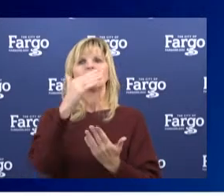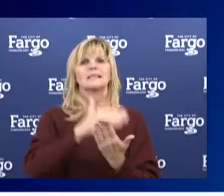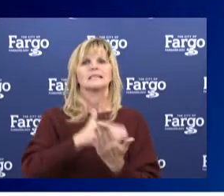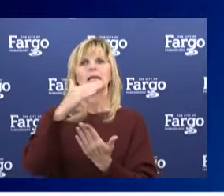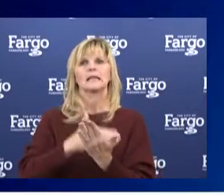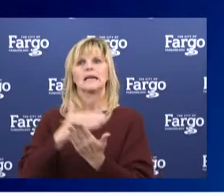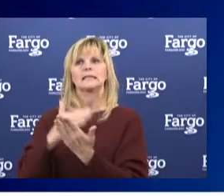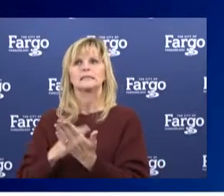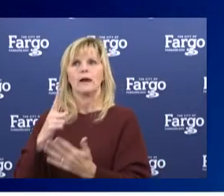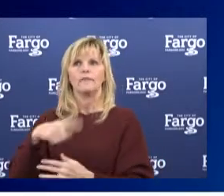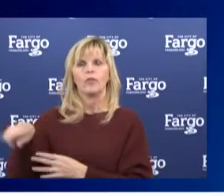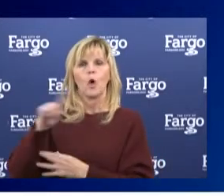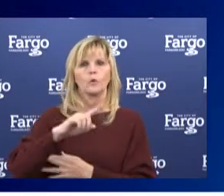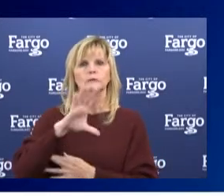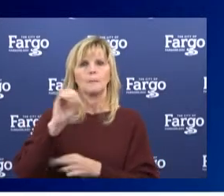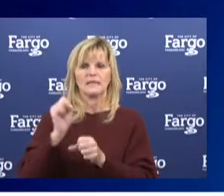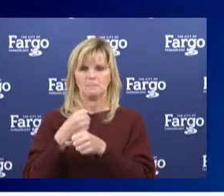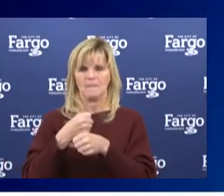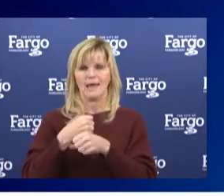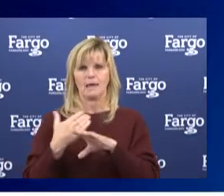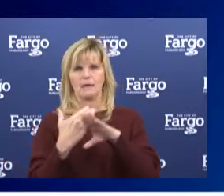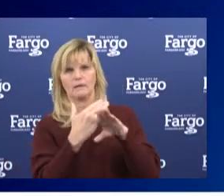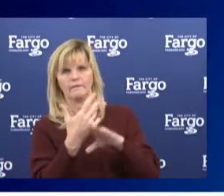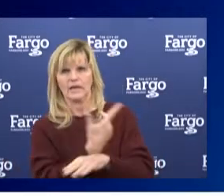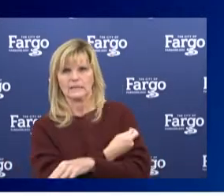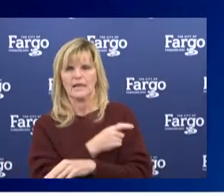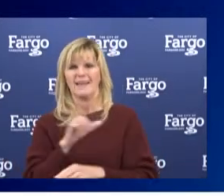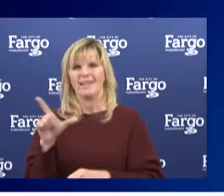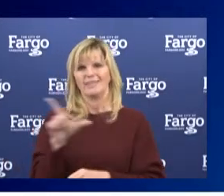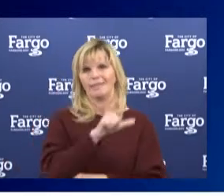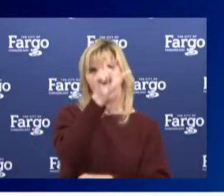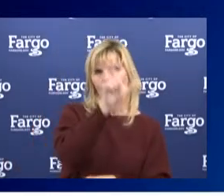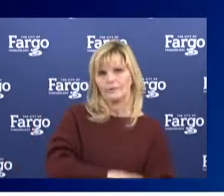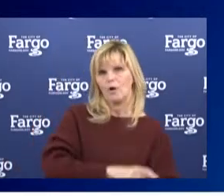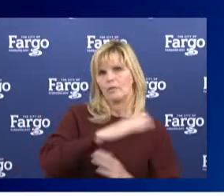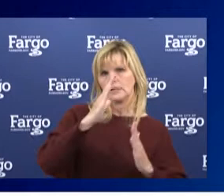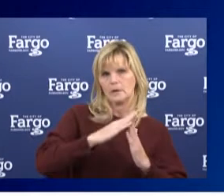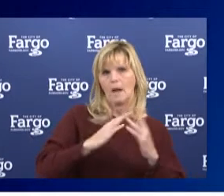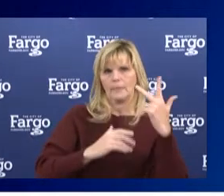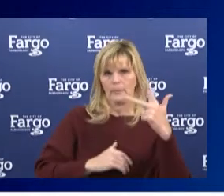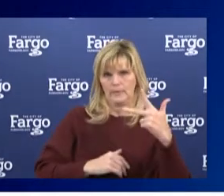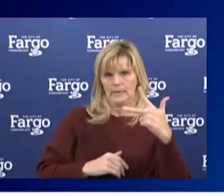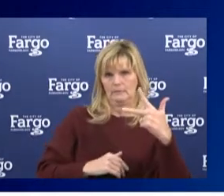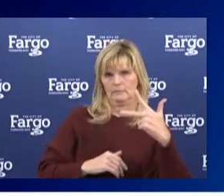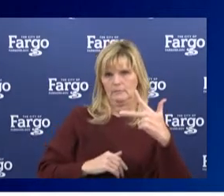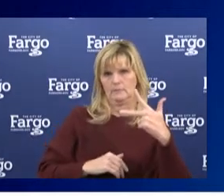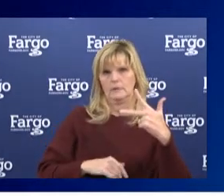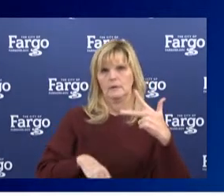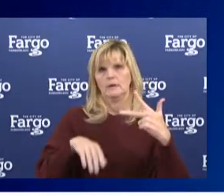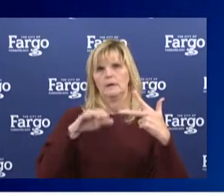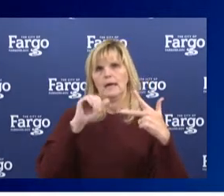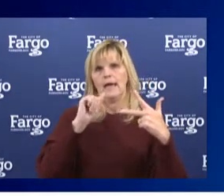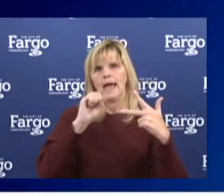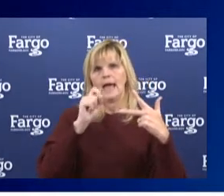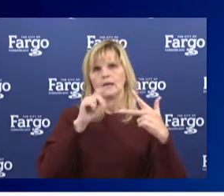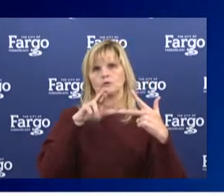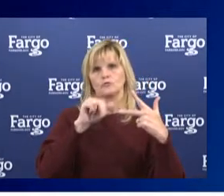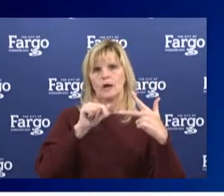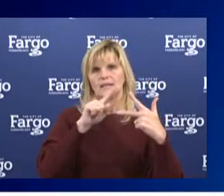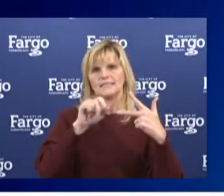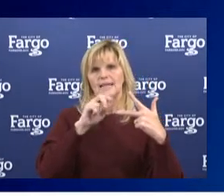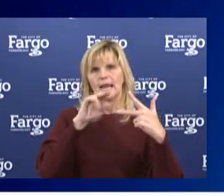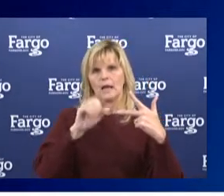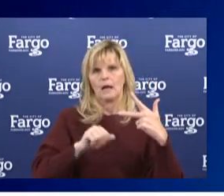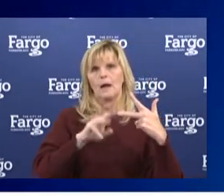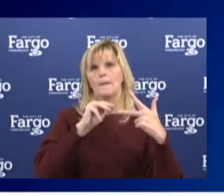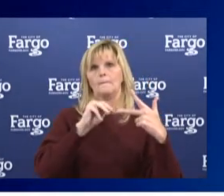current ones in phase 3. And I would say the ones on the left are the 3 leading candidates. The AstraZeneca vaccine, the Moderna vaccine, and